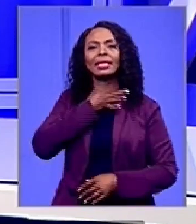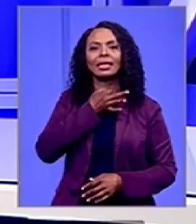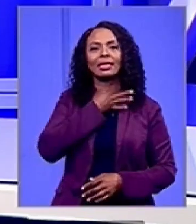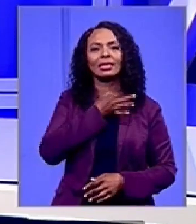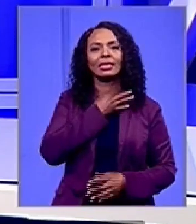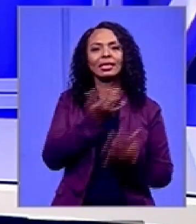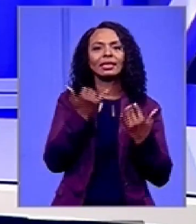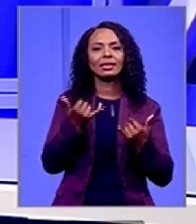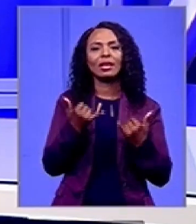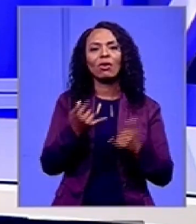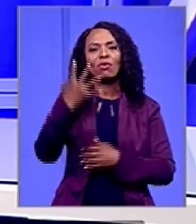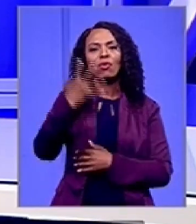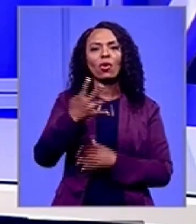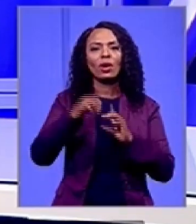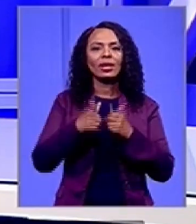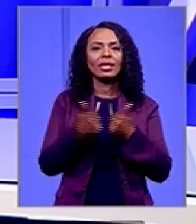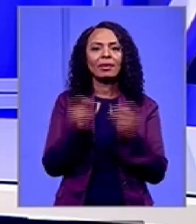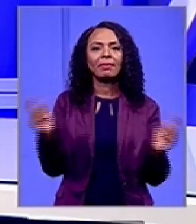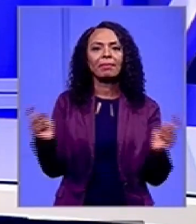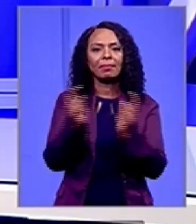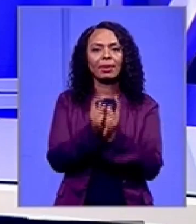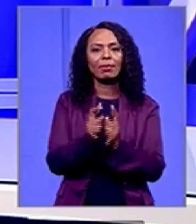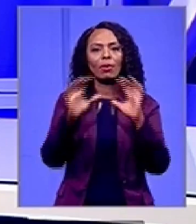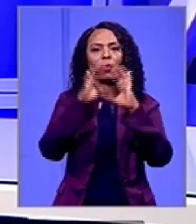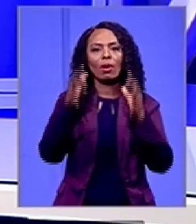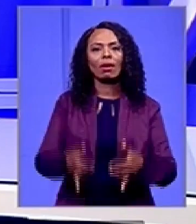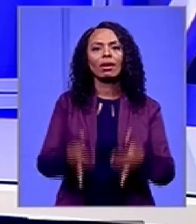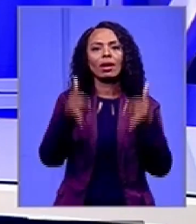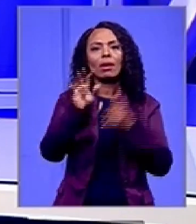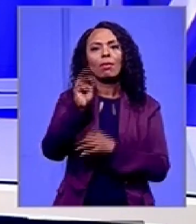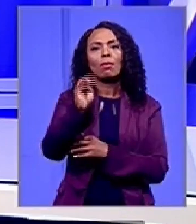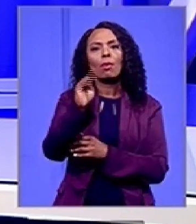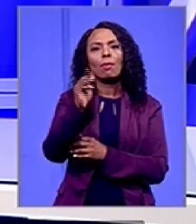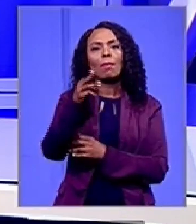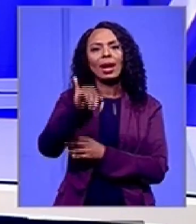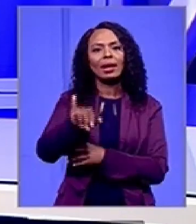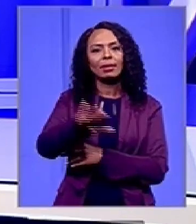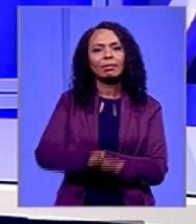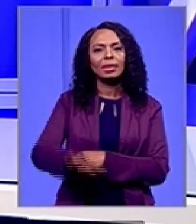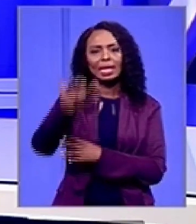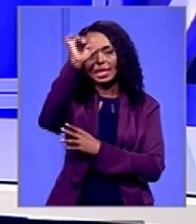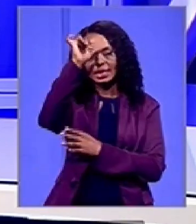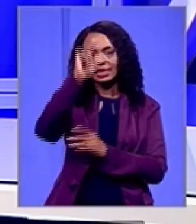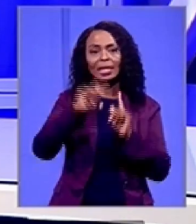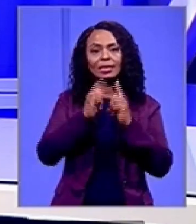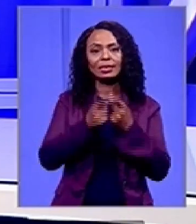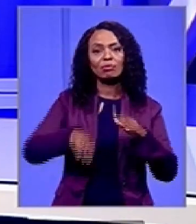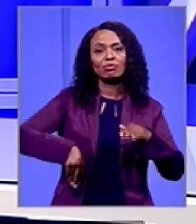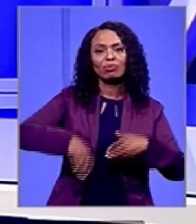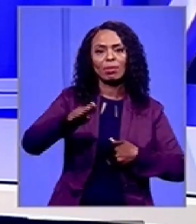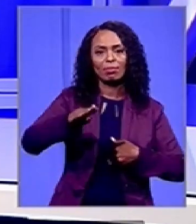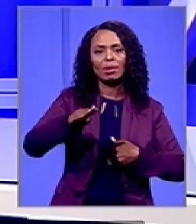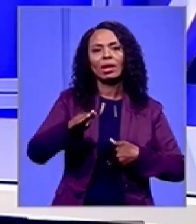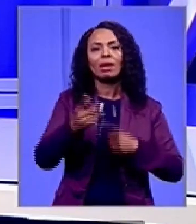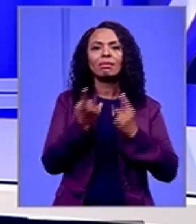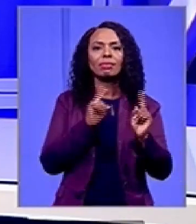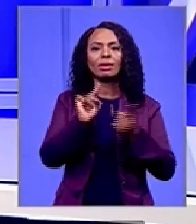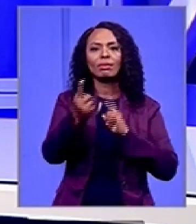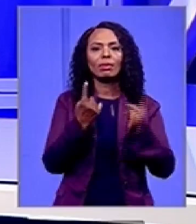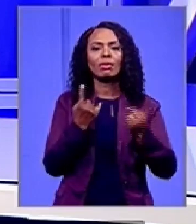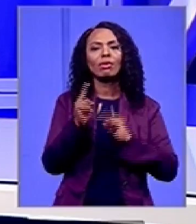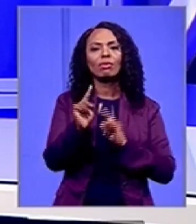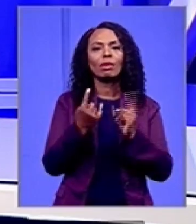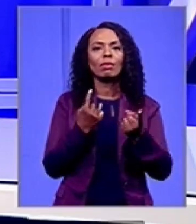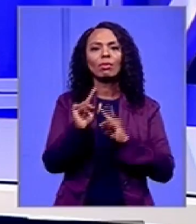motshamekong wa bone wa bone wa sejana sa lefatshe kwa Mumbai kwa India. Di-Proteas di tlhomile metabogo e le